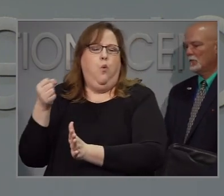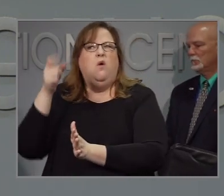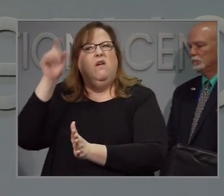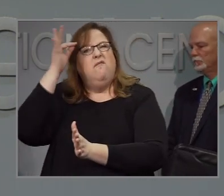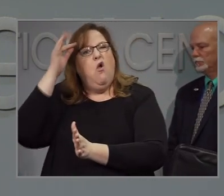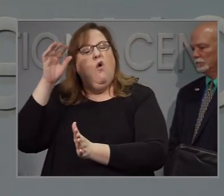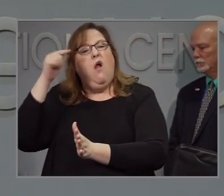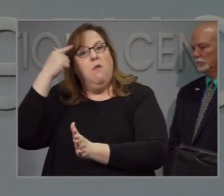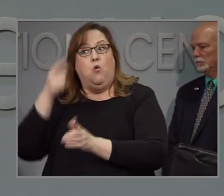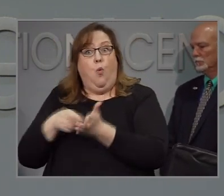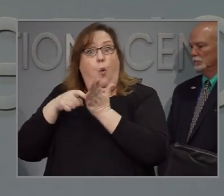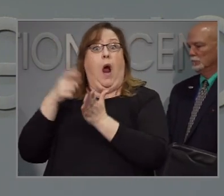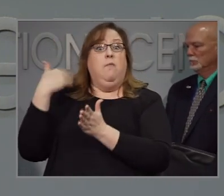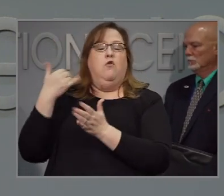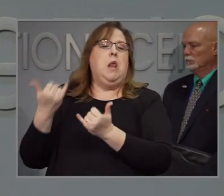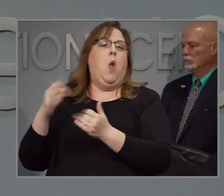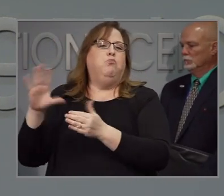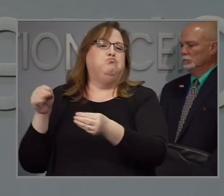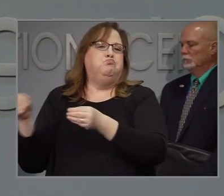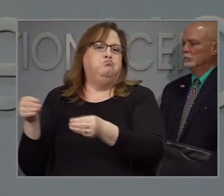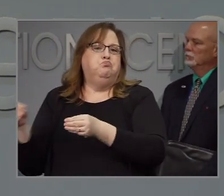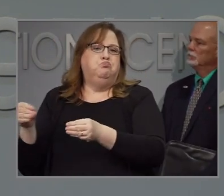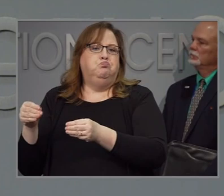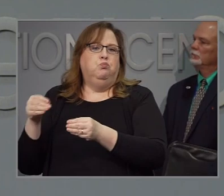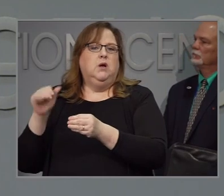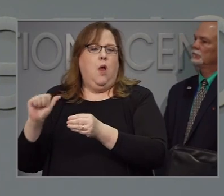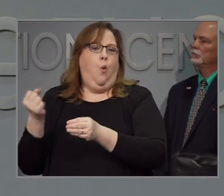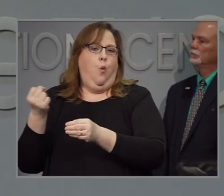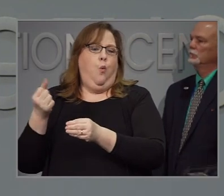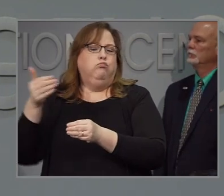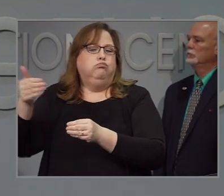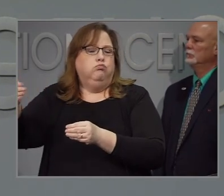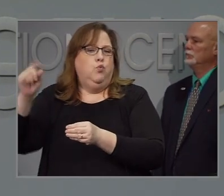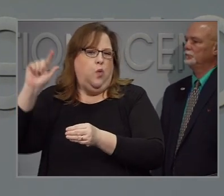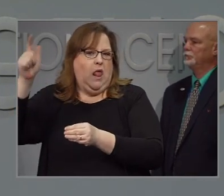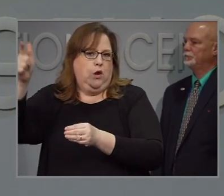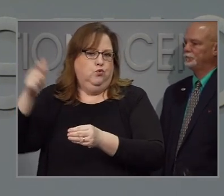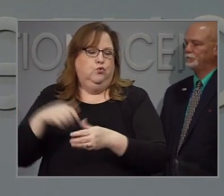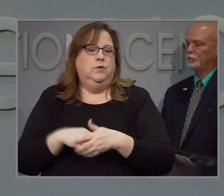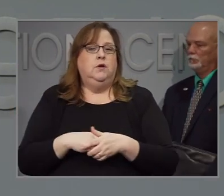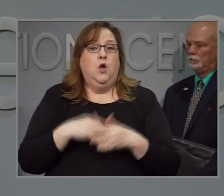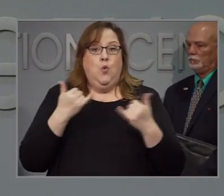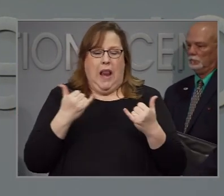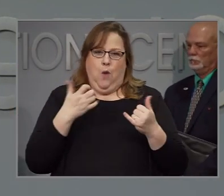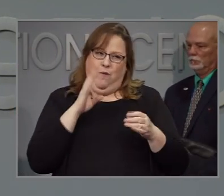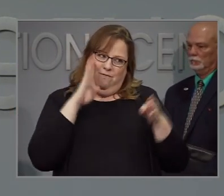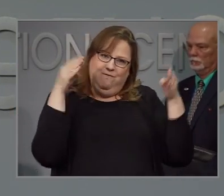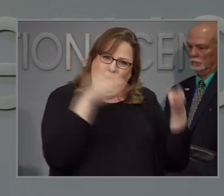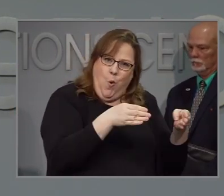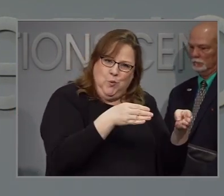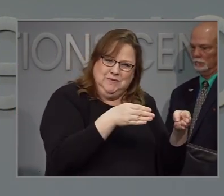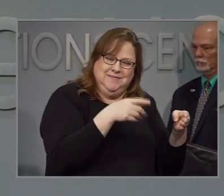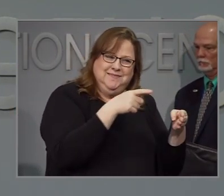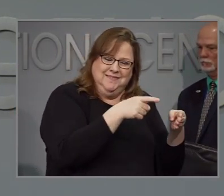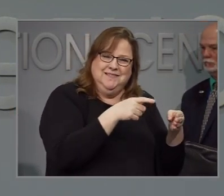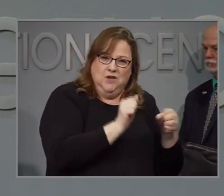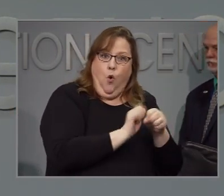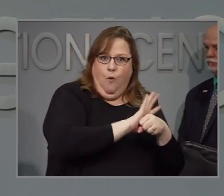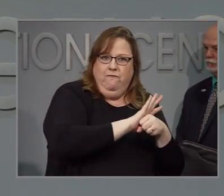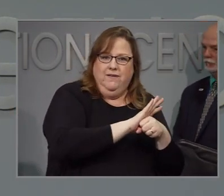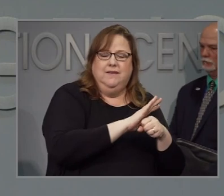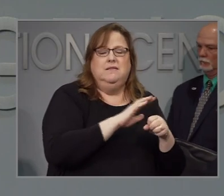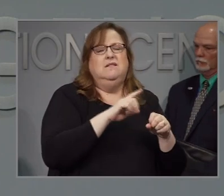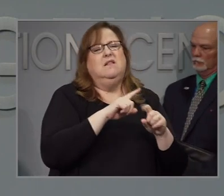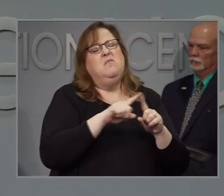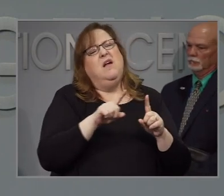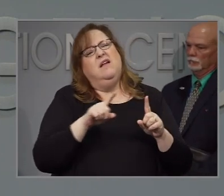some of those restrictions. And again, we're in a crisis moment. We want folks to keep their eye on the ball in the crisis, but we can't forget the everyday